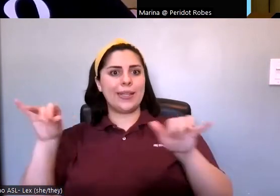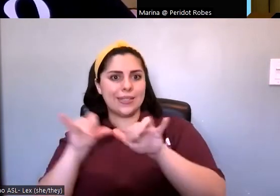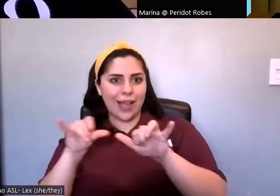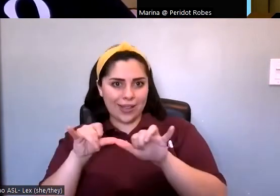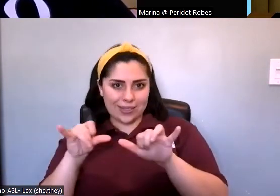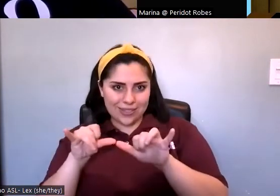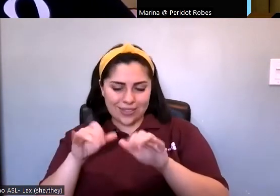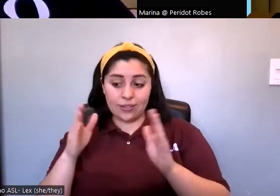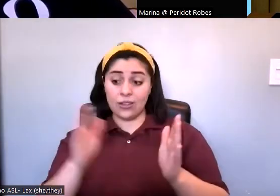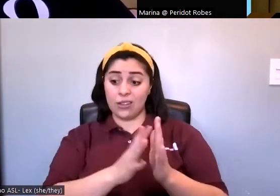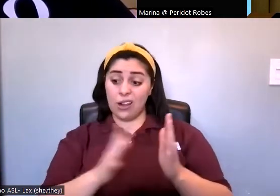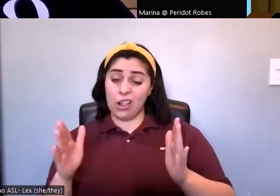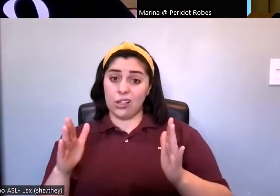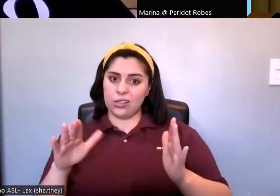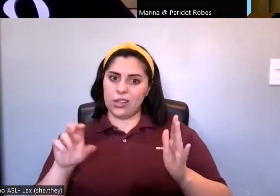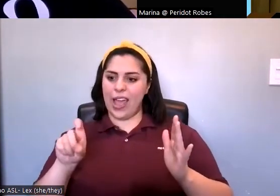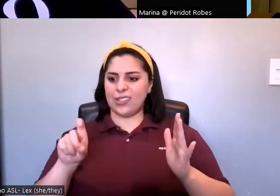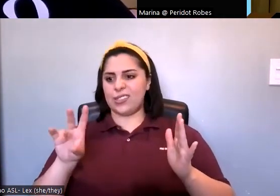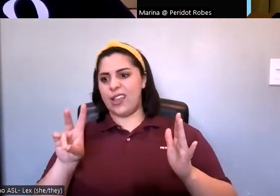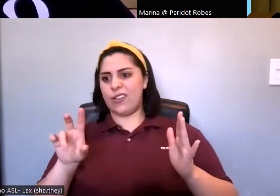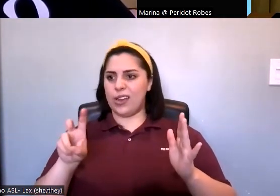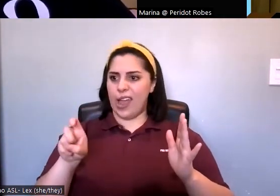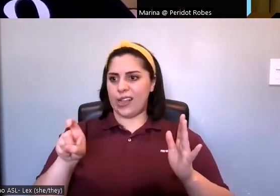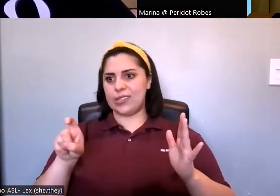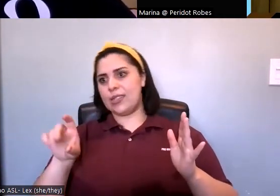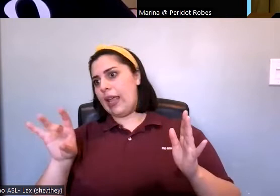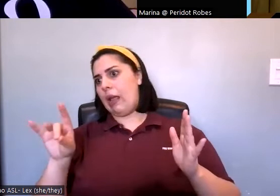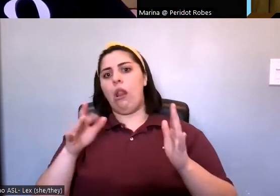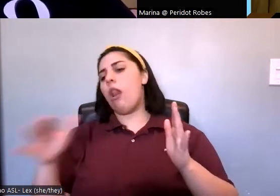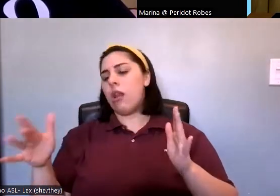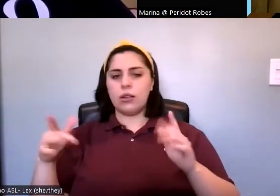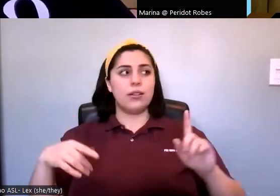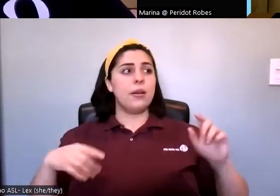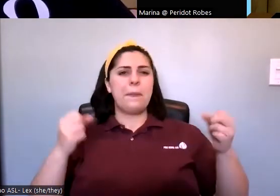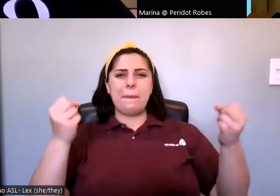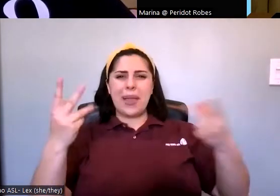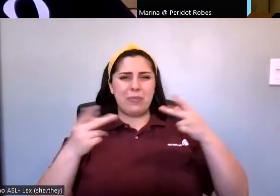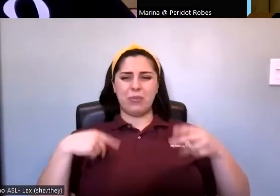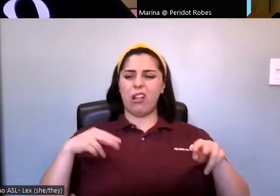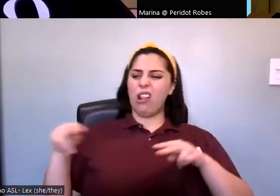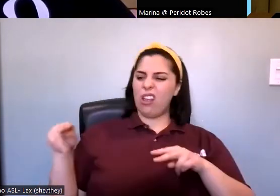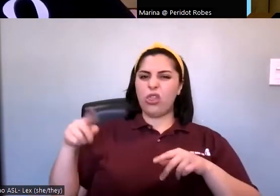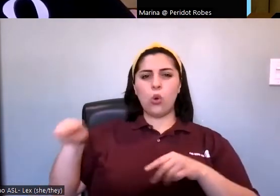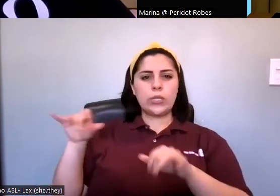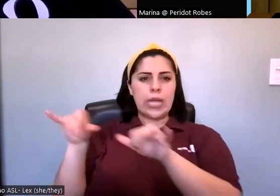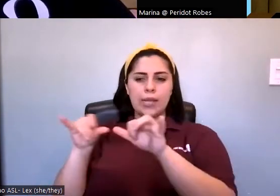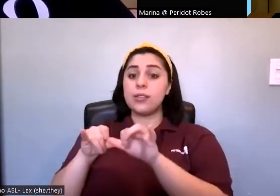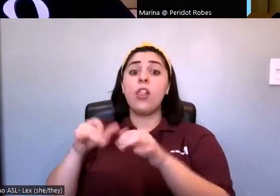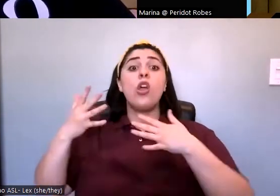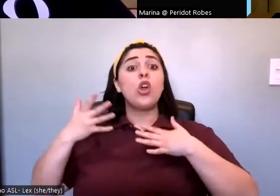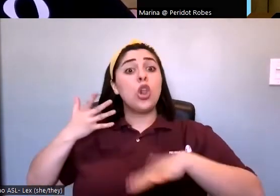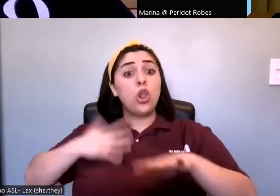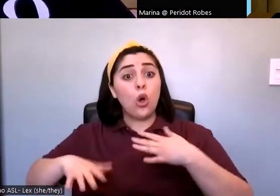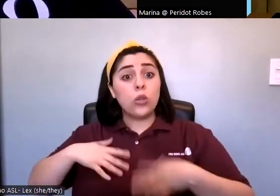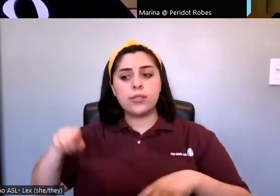to wear, because there's not a lot of stuff in that size that people want to wear to begin with. You know, stuff that is in larger sizes is custom